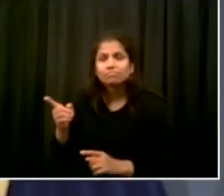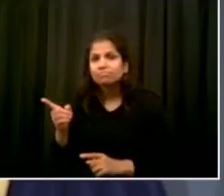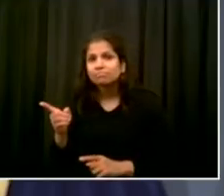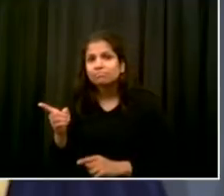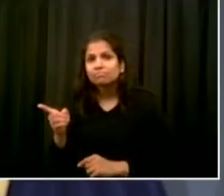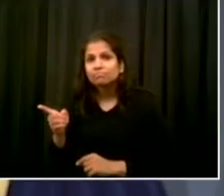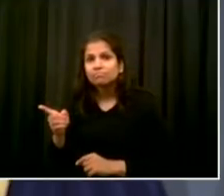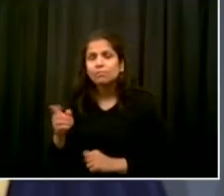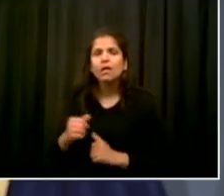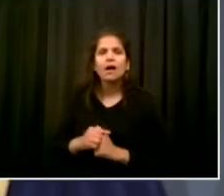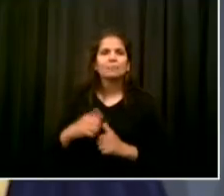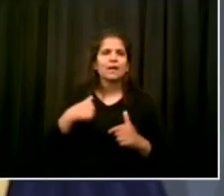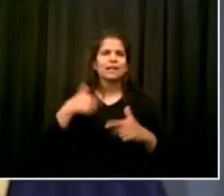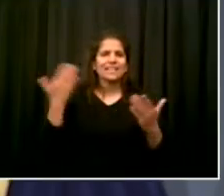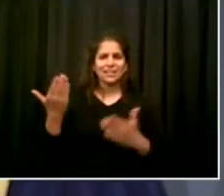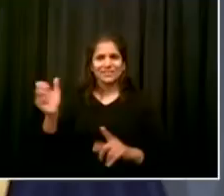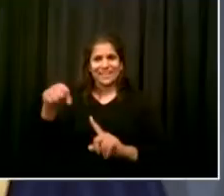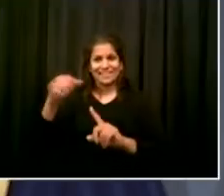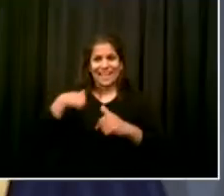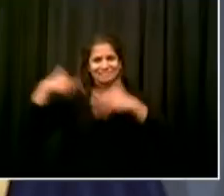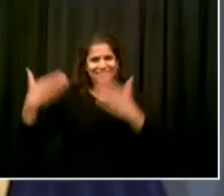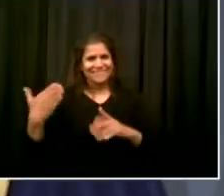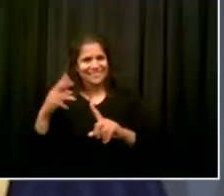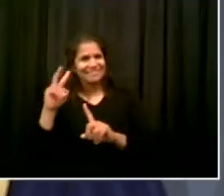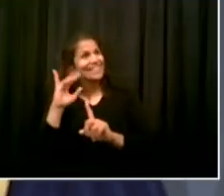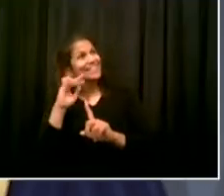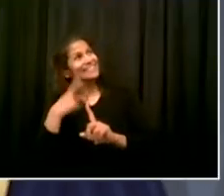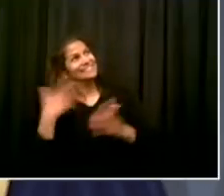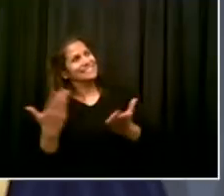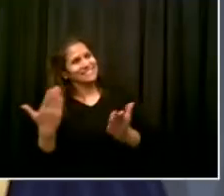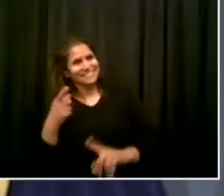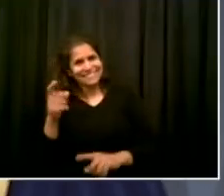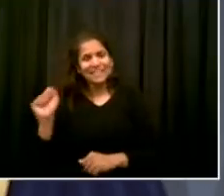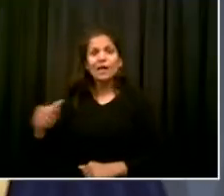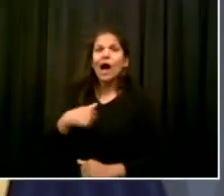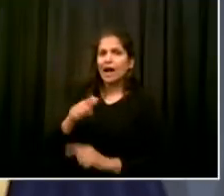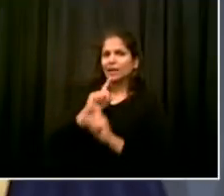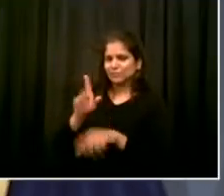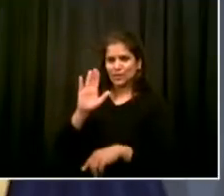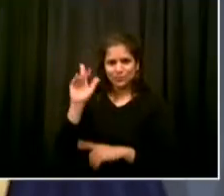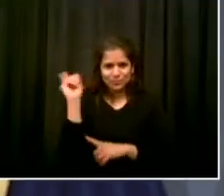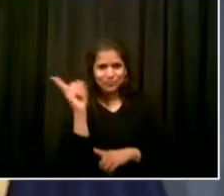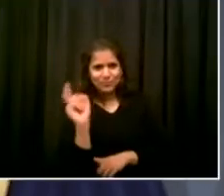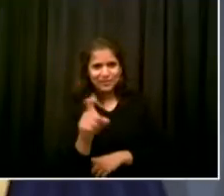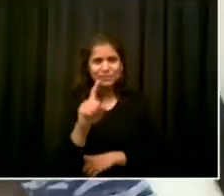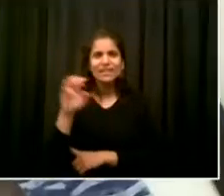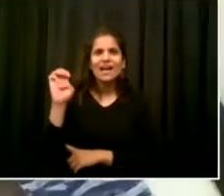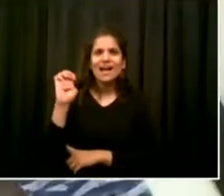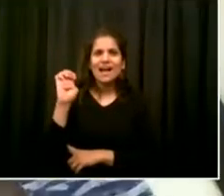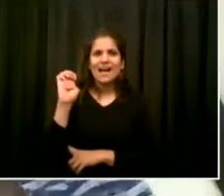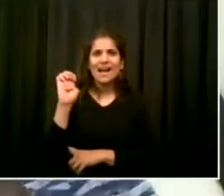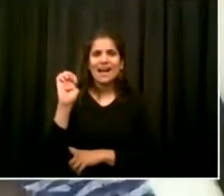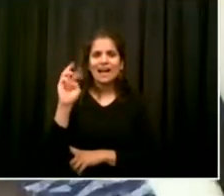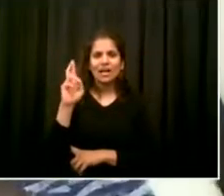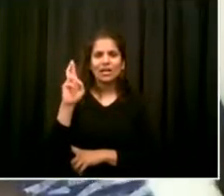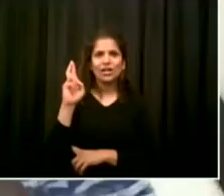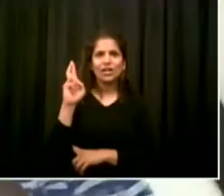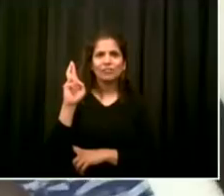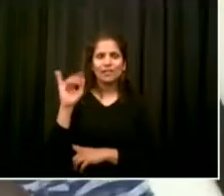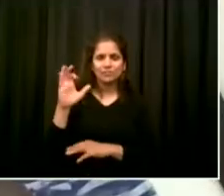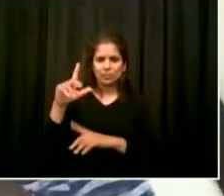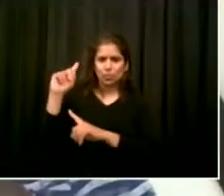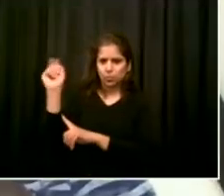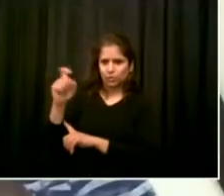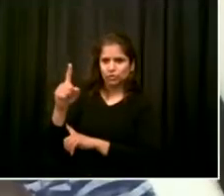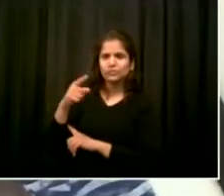I'm here. Okay. Yes. So you can speak to Aaron's question you heard, so go ahead. Yes. So, and to